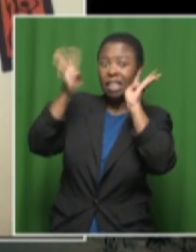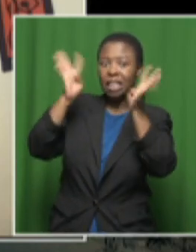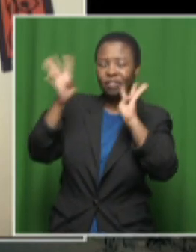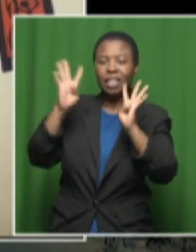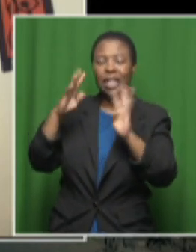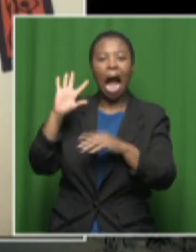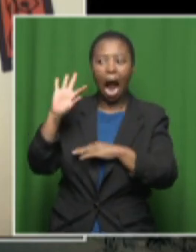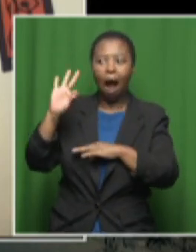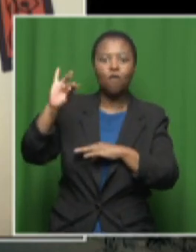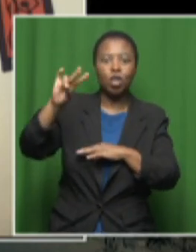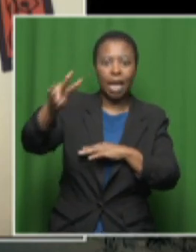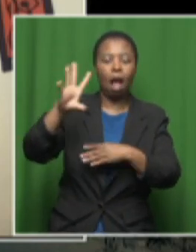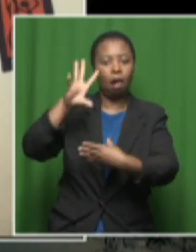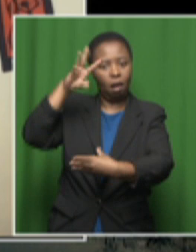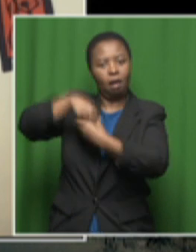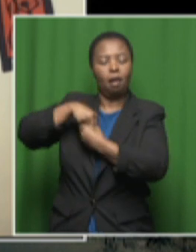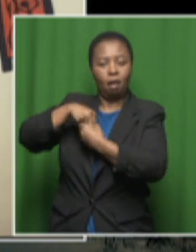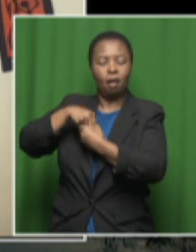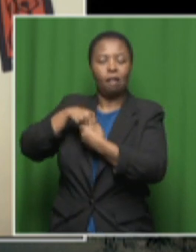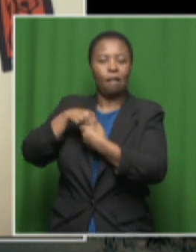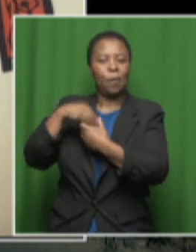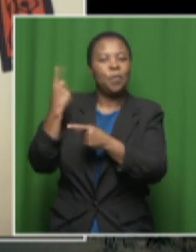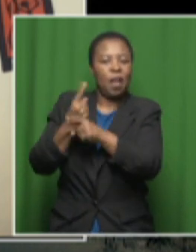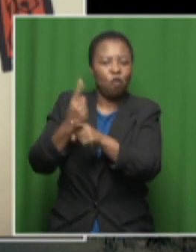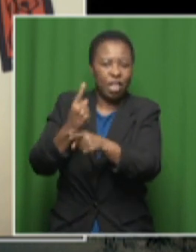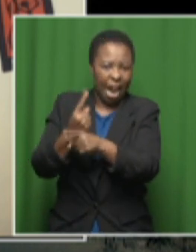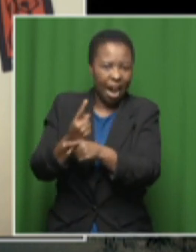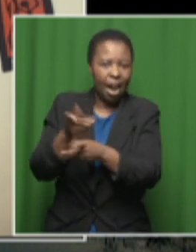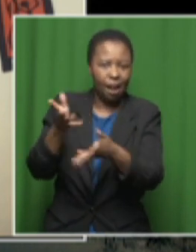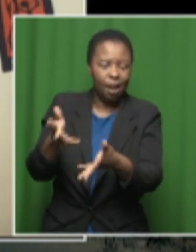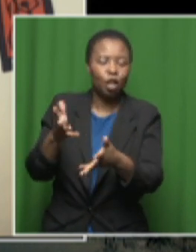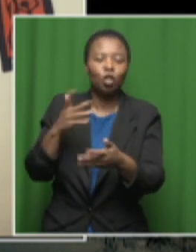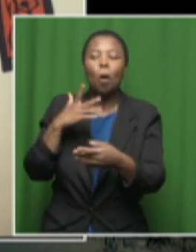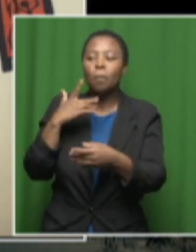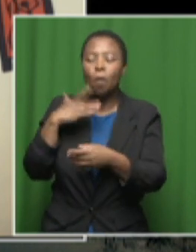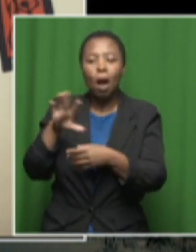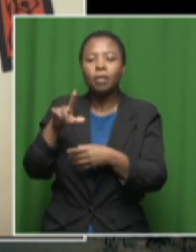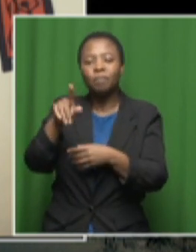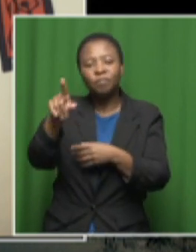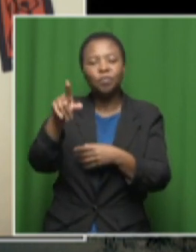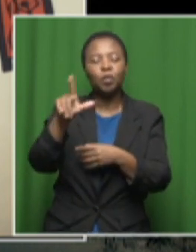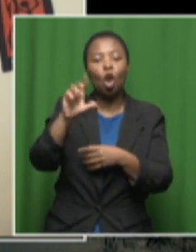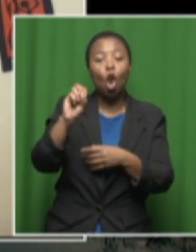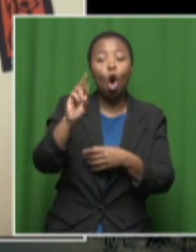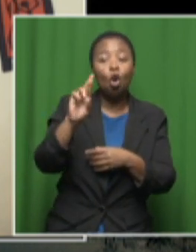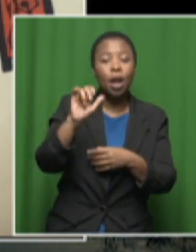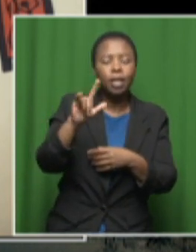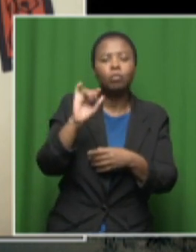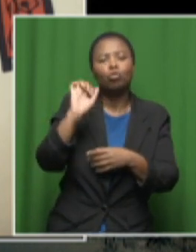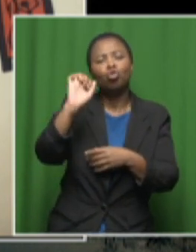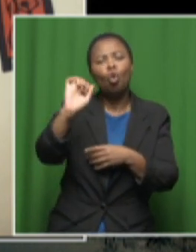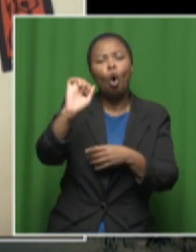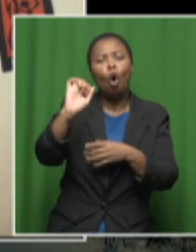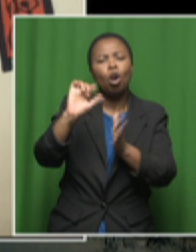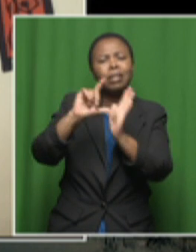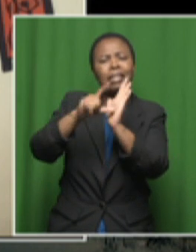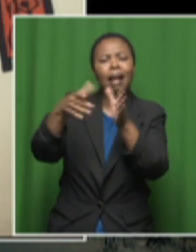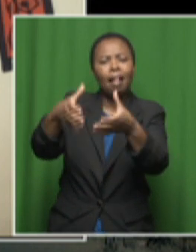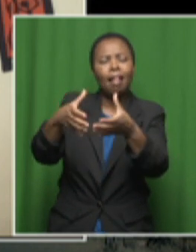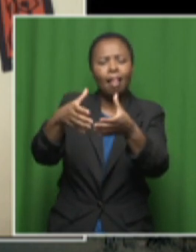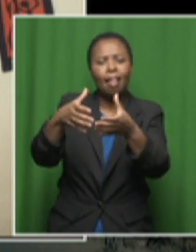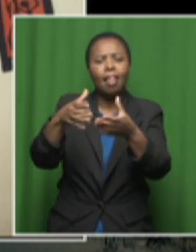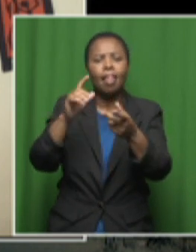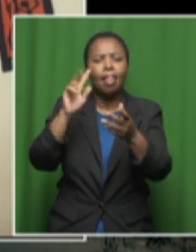of us. It's part of our daily routines. Now, Lorin, let me also bring you in. What genre does your work fall into? I mean, is it